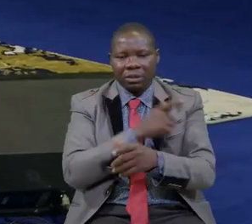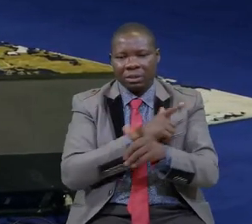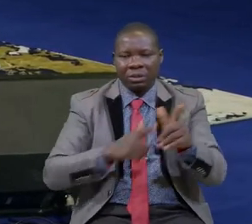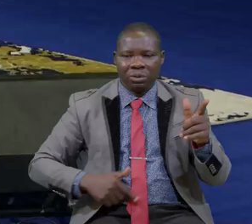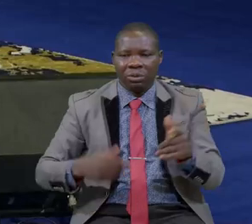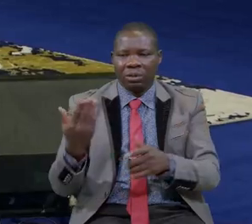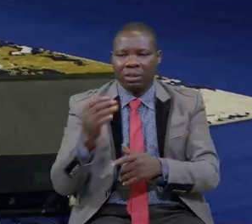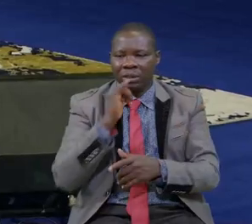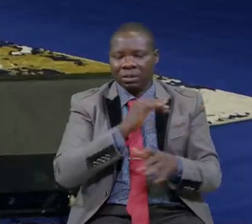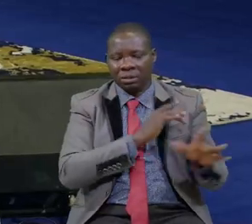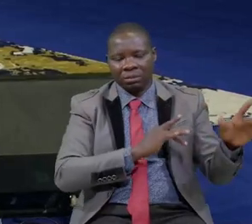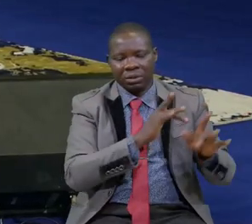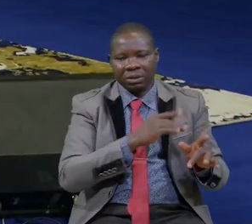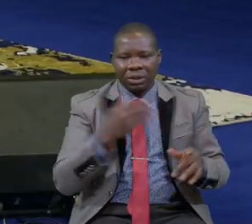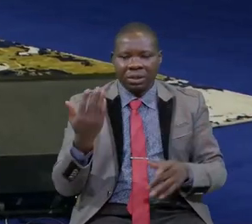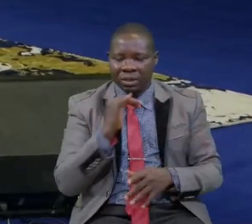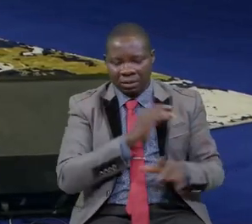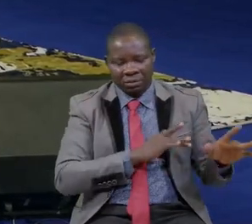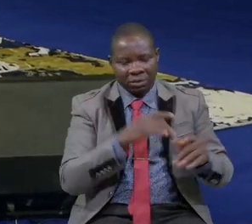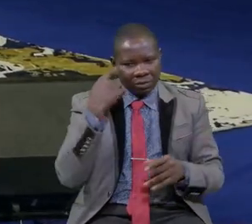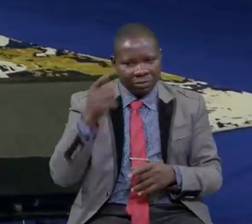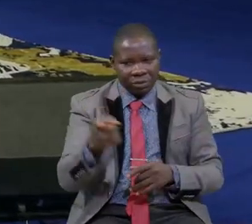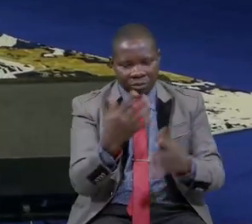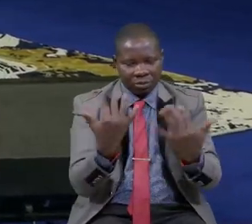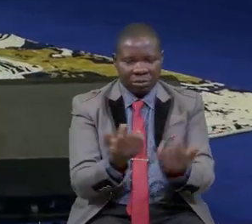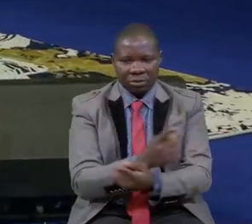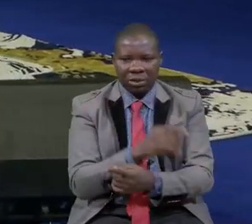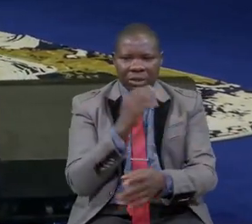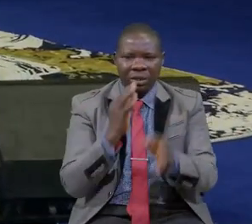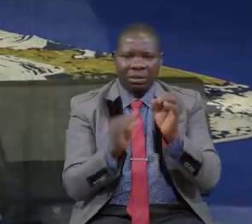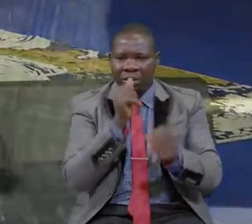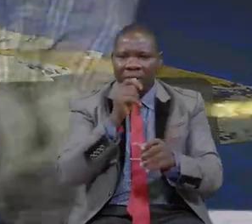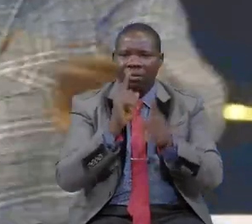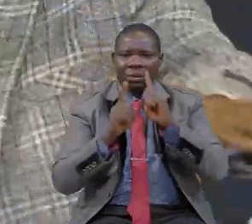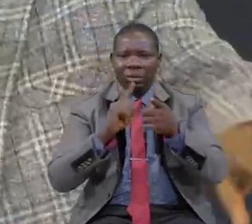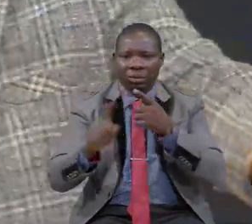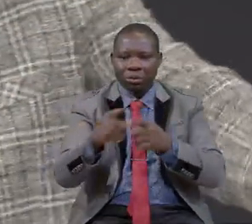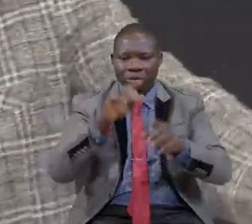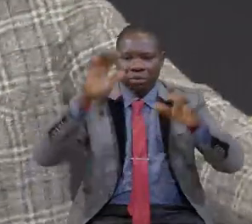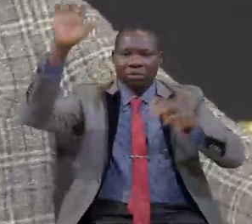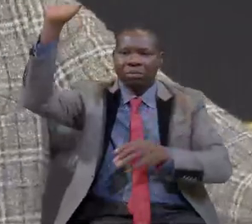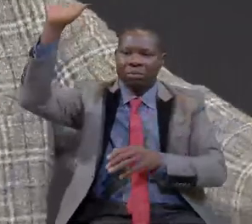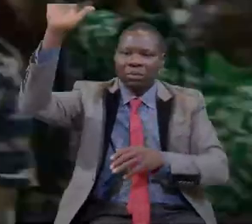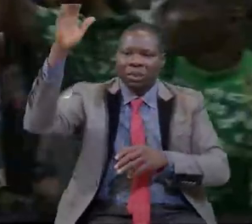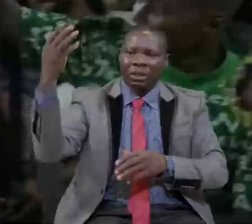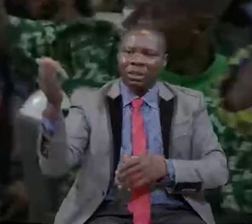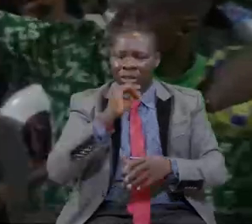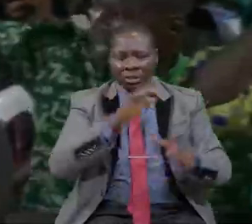today. Amen. If I'm talking to you, raise up your hand there. Mercy for you today. Amen.